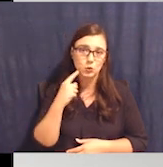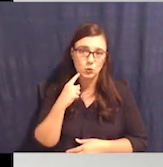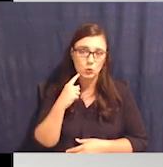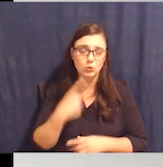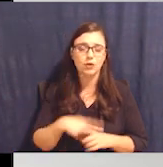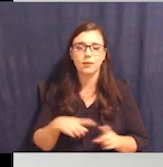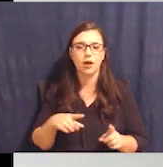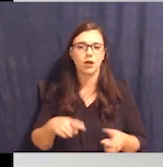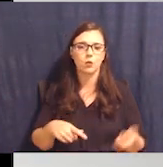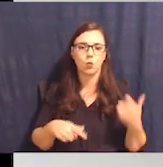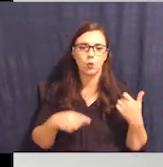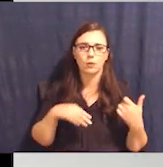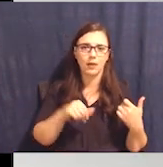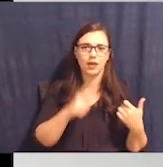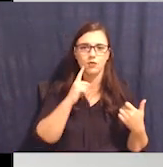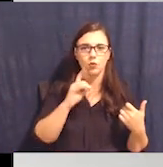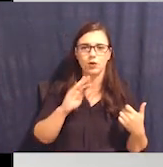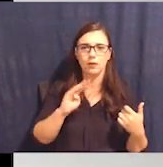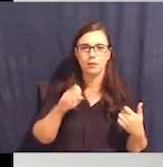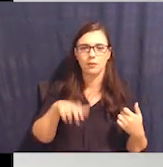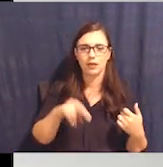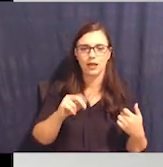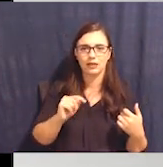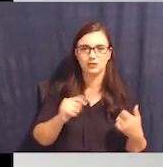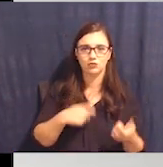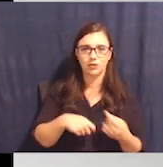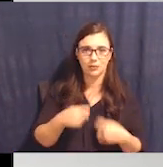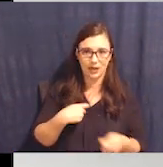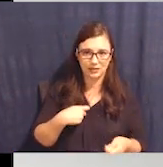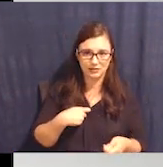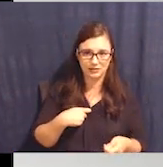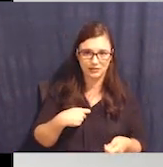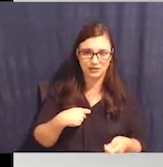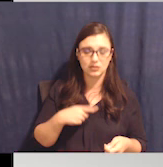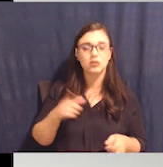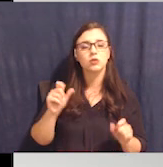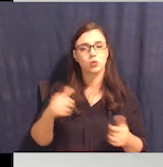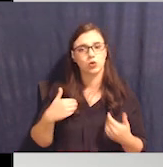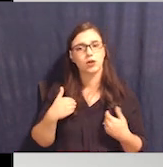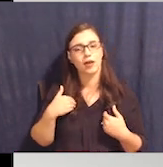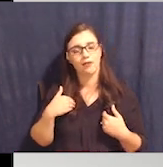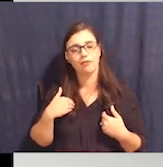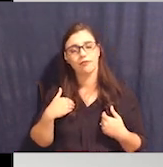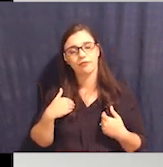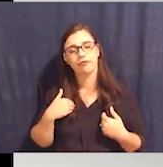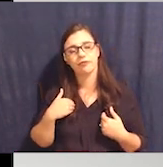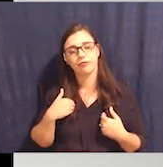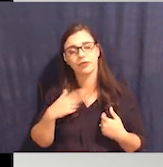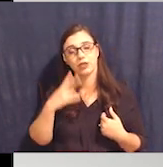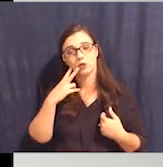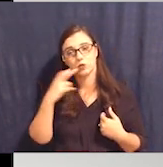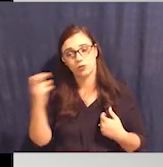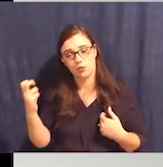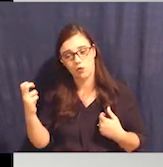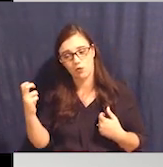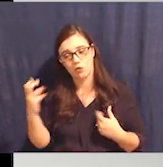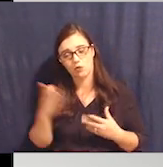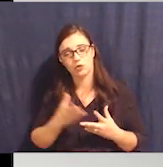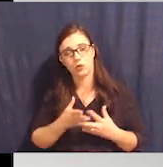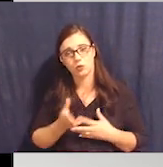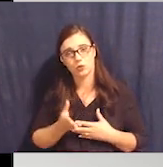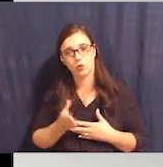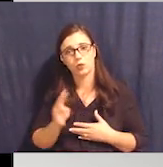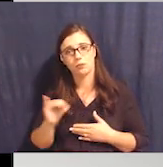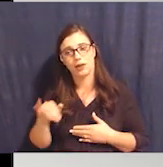tooth, but won't pay for the implant to replace the tooth, then you can have the tooth